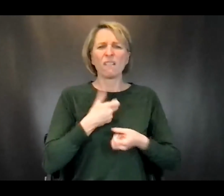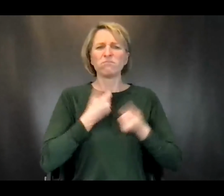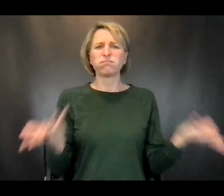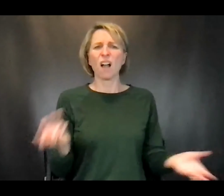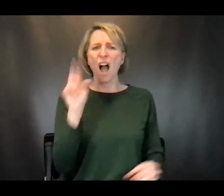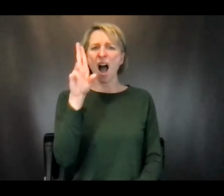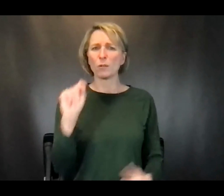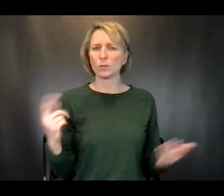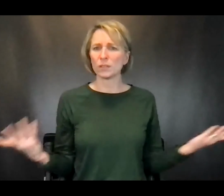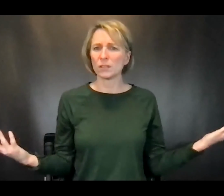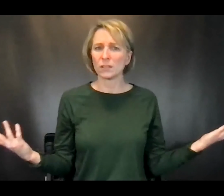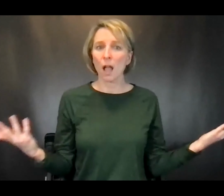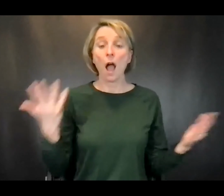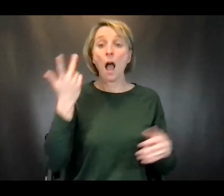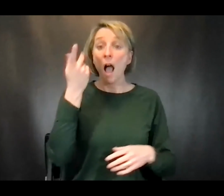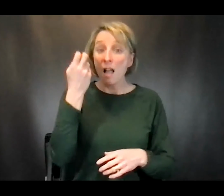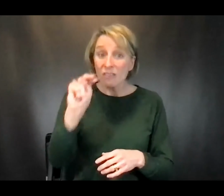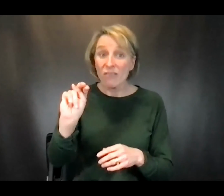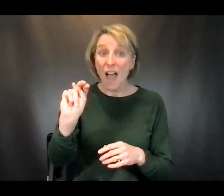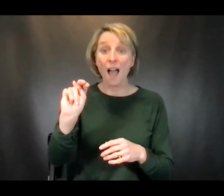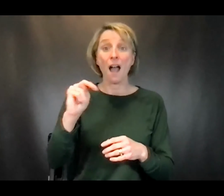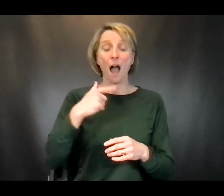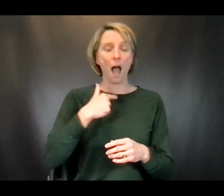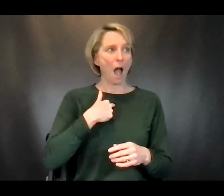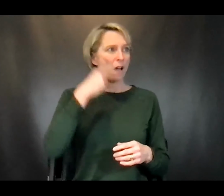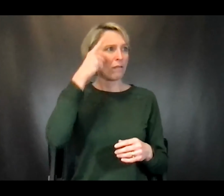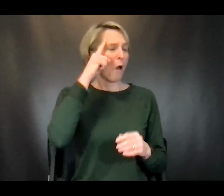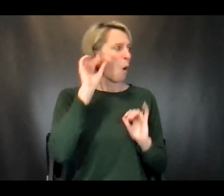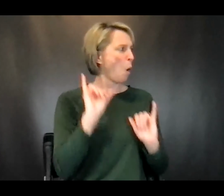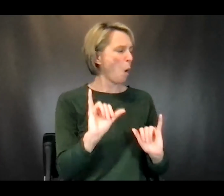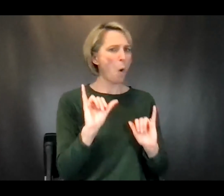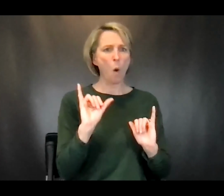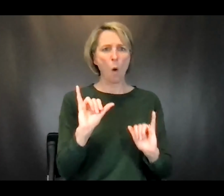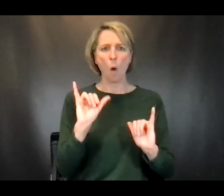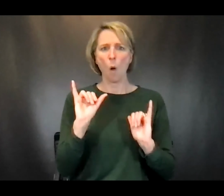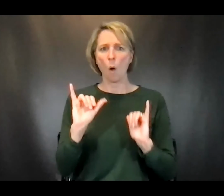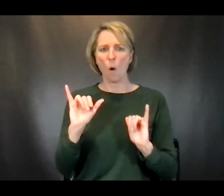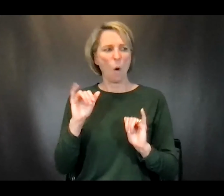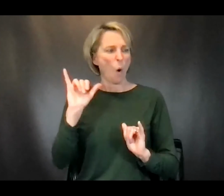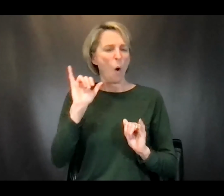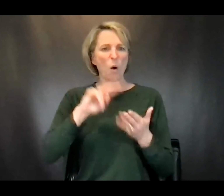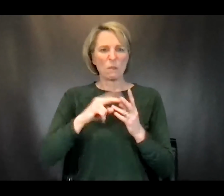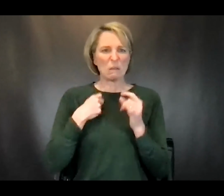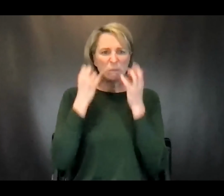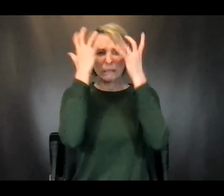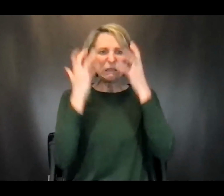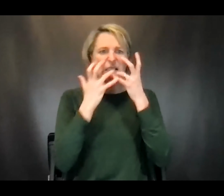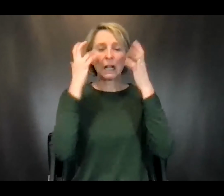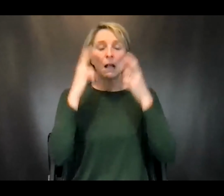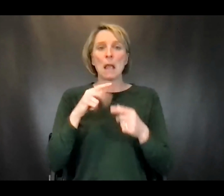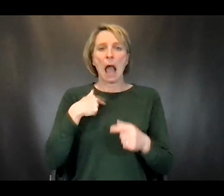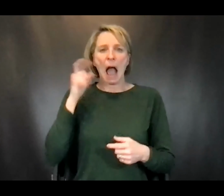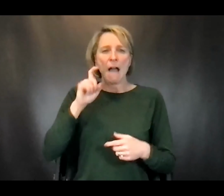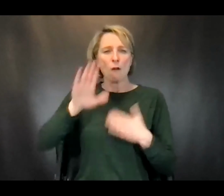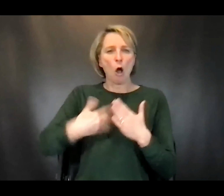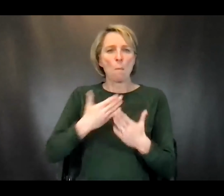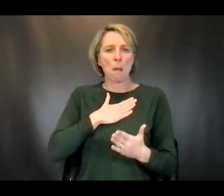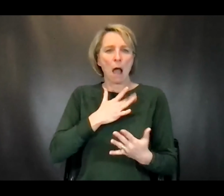I've got to hoard all of my compassion and hoard all of my patience and hoard all of my